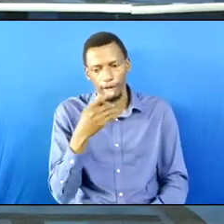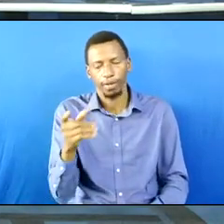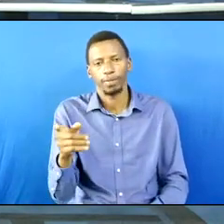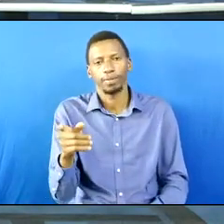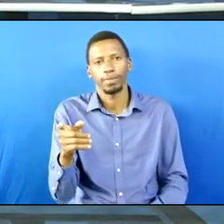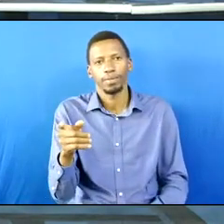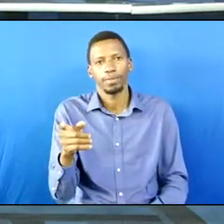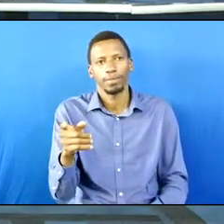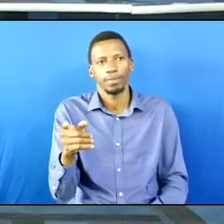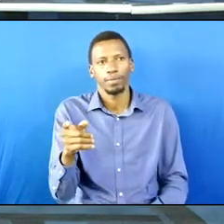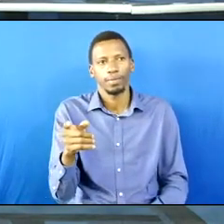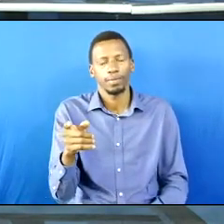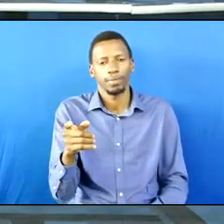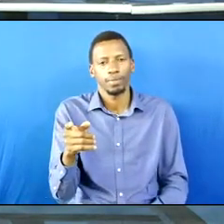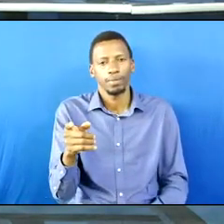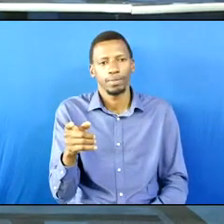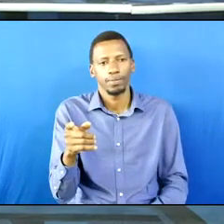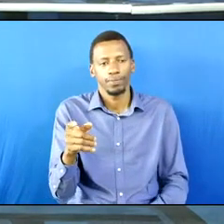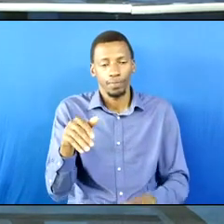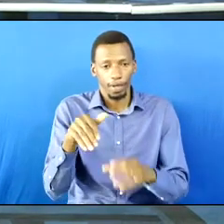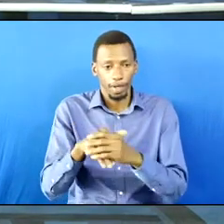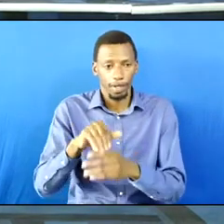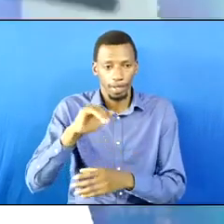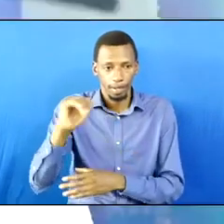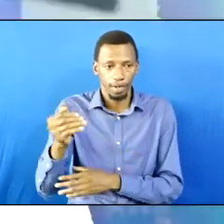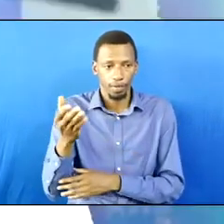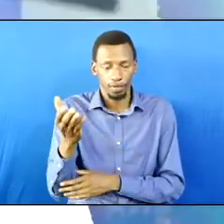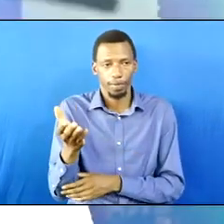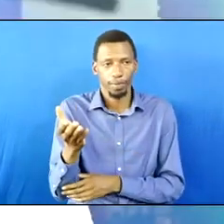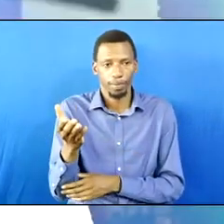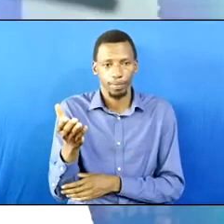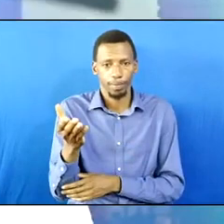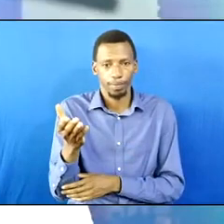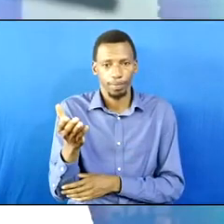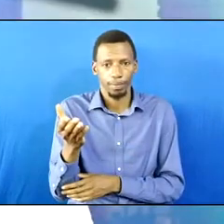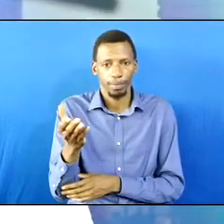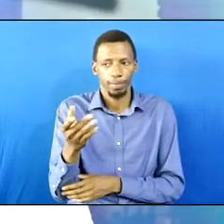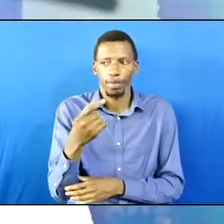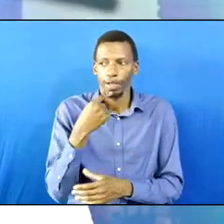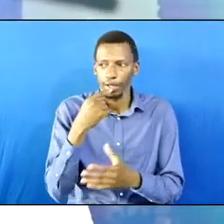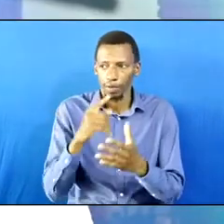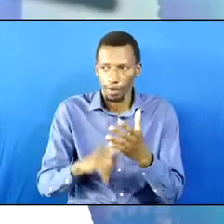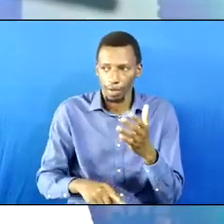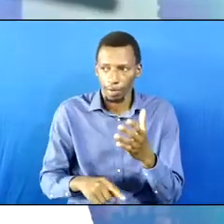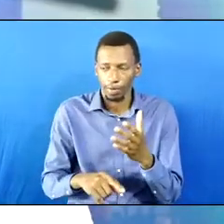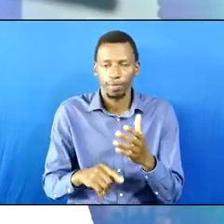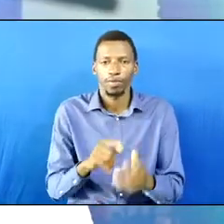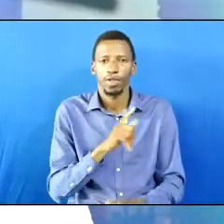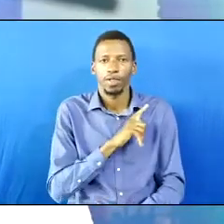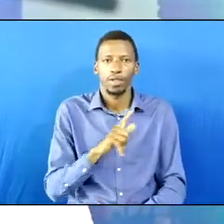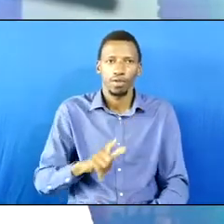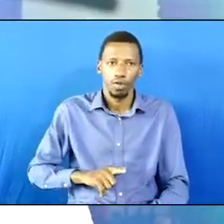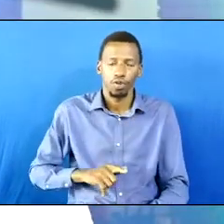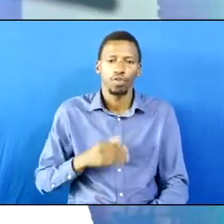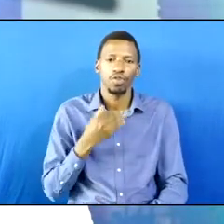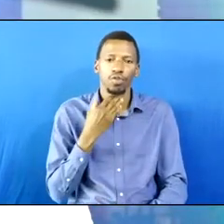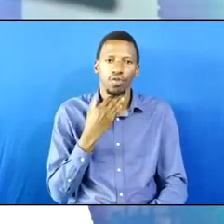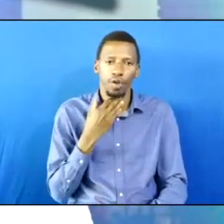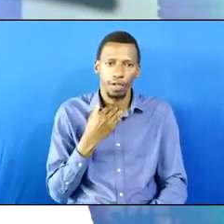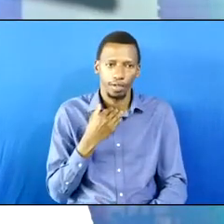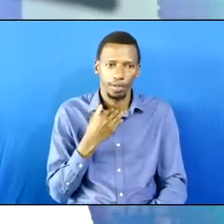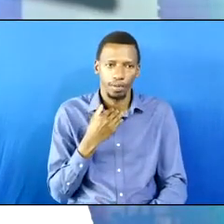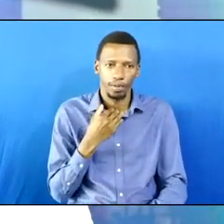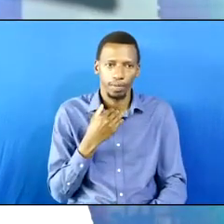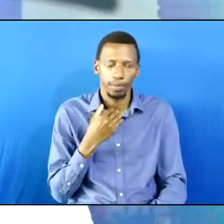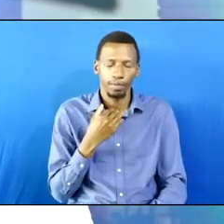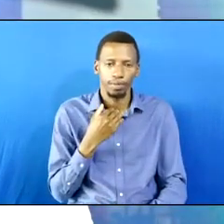a man in the city. Tell him that the Lord would wish to have a supper with